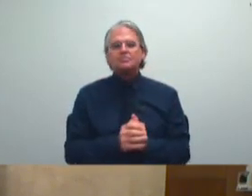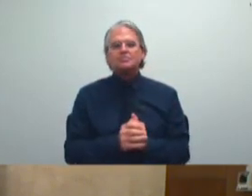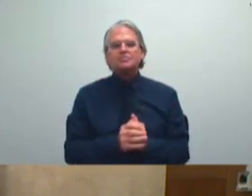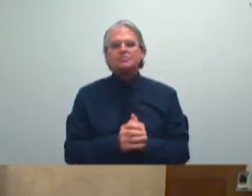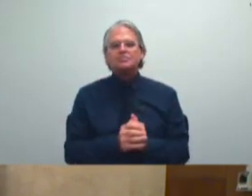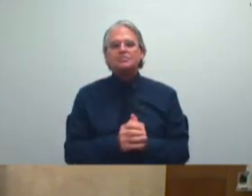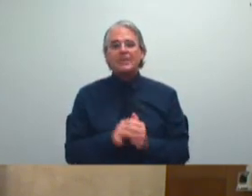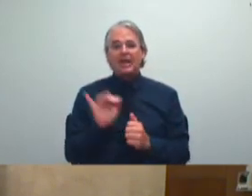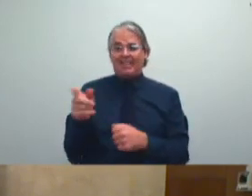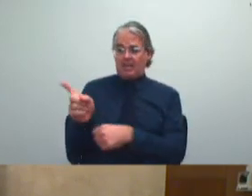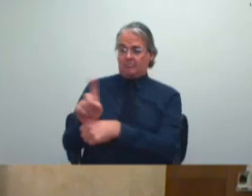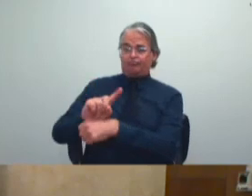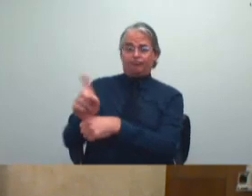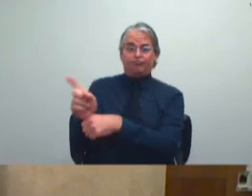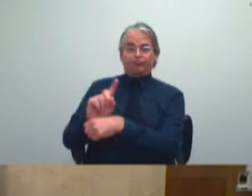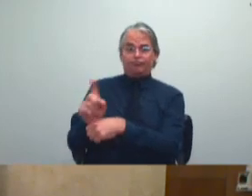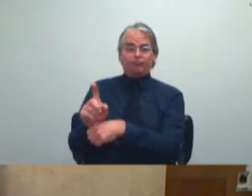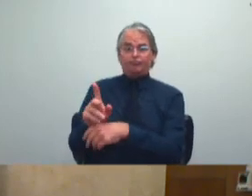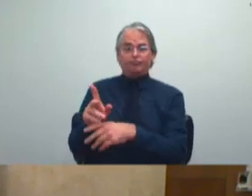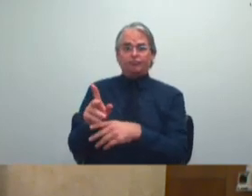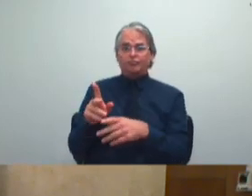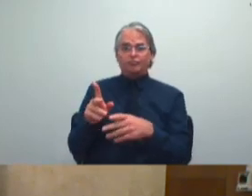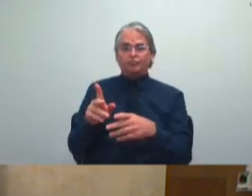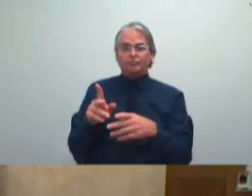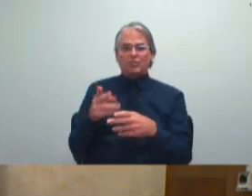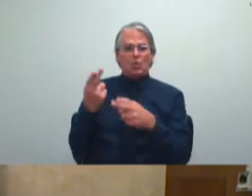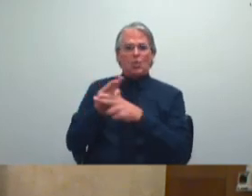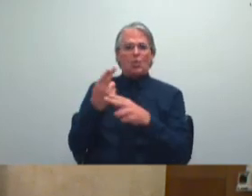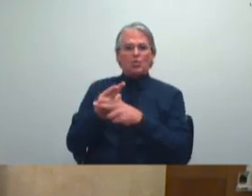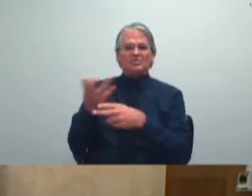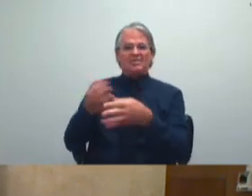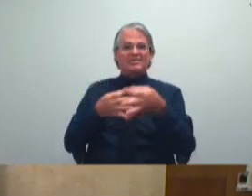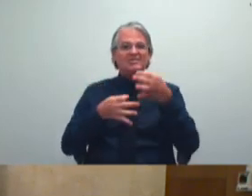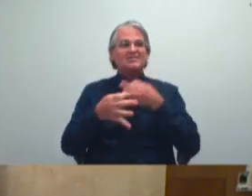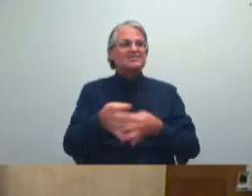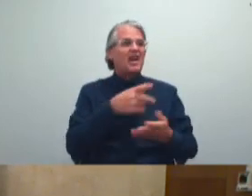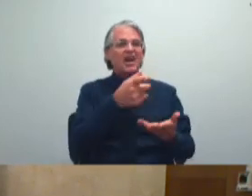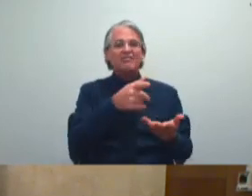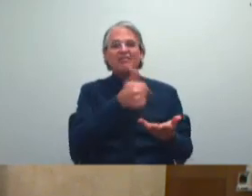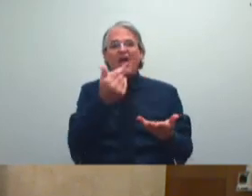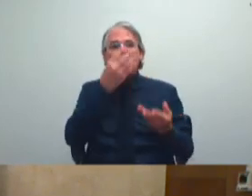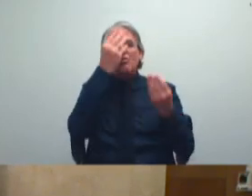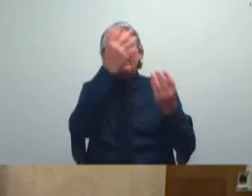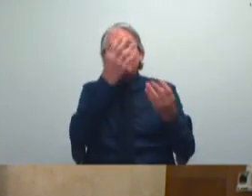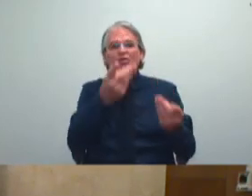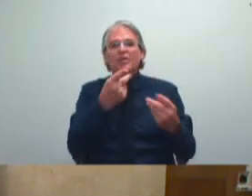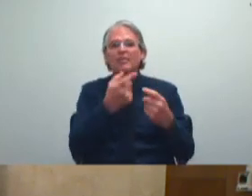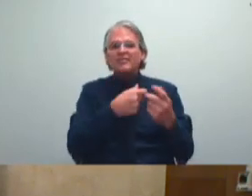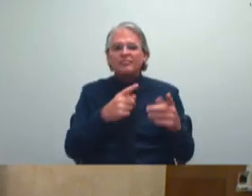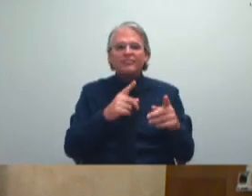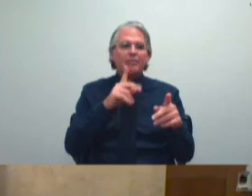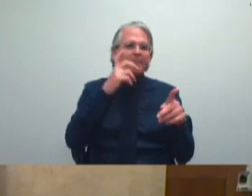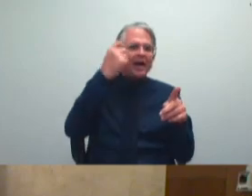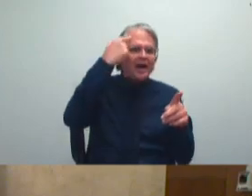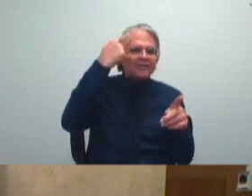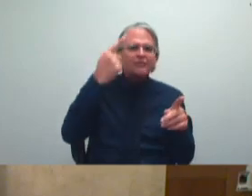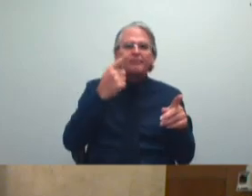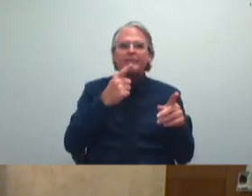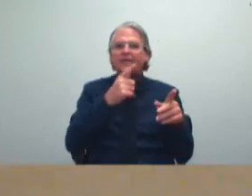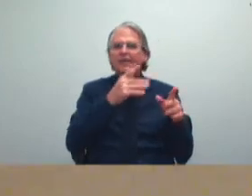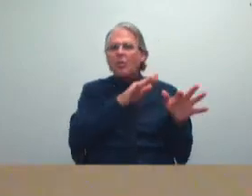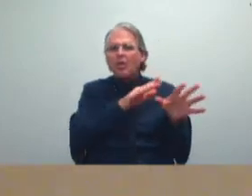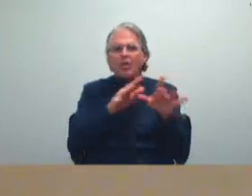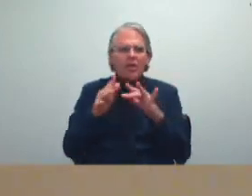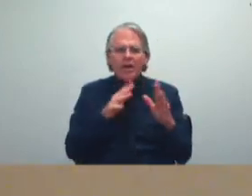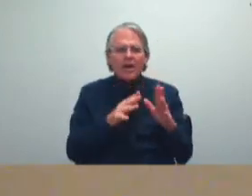substitute for the good work of any administrator at an agency or a district or in your own personal business. It's really to create